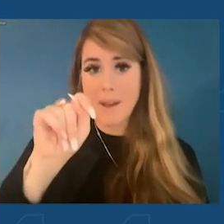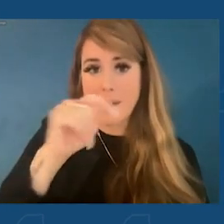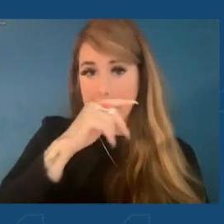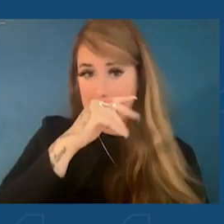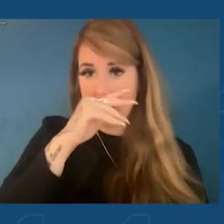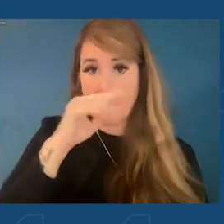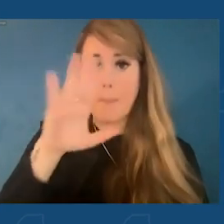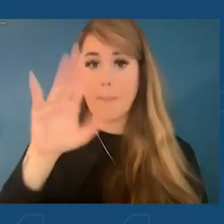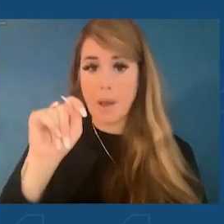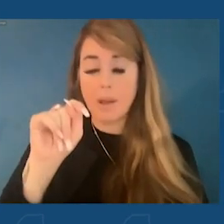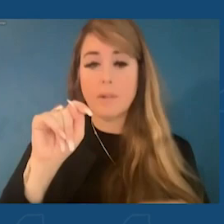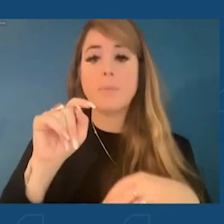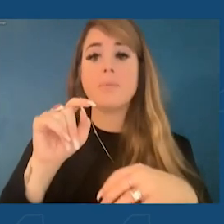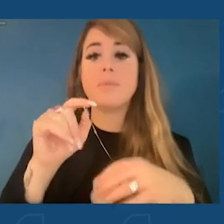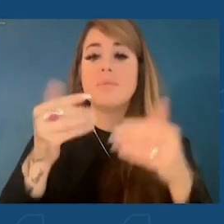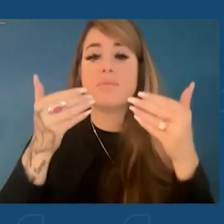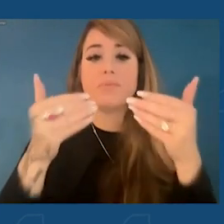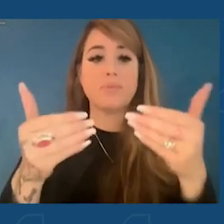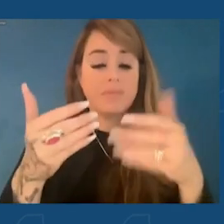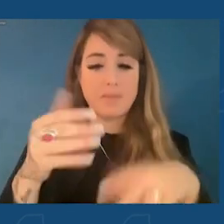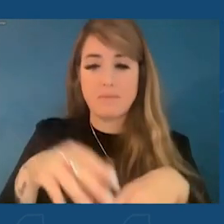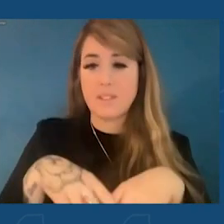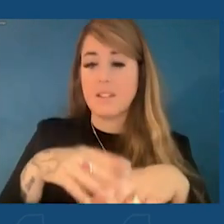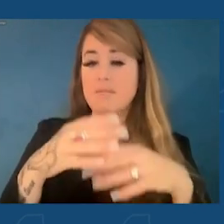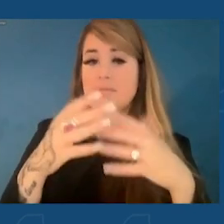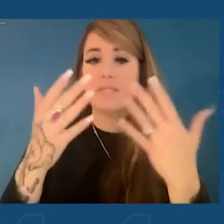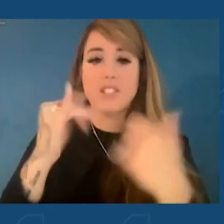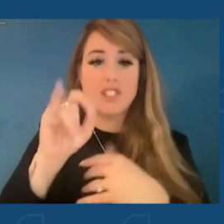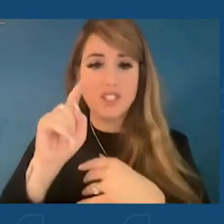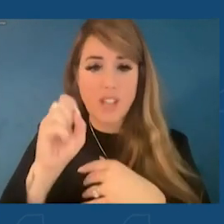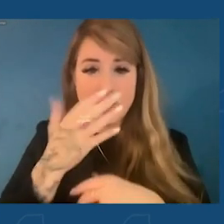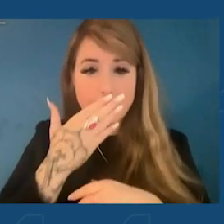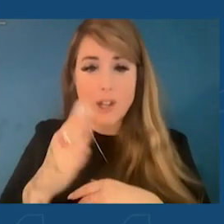But I know, let's go Bills. The Jets are looking good. The Giants, okay.